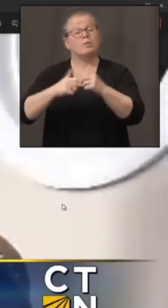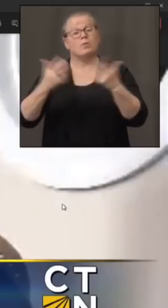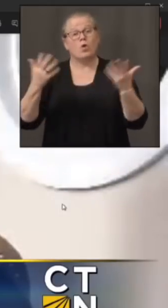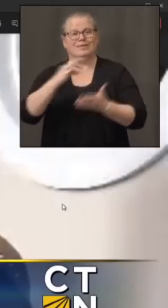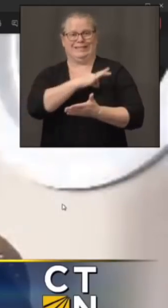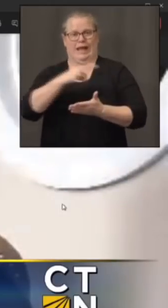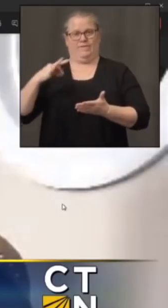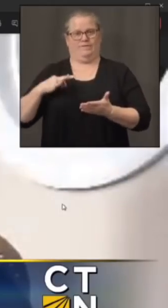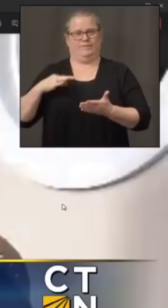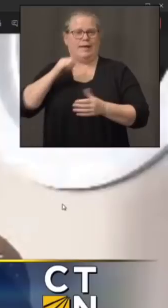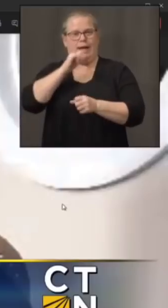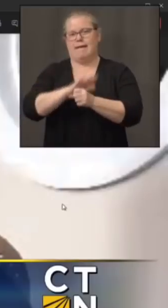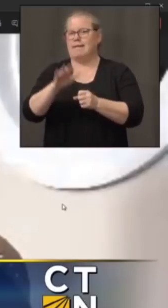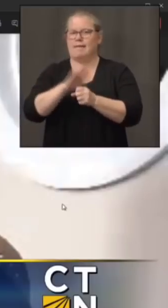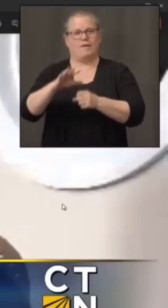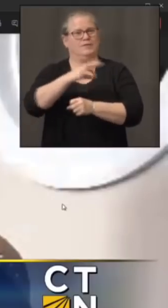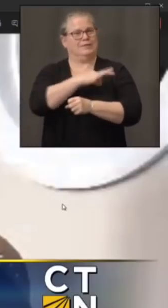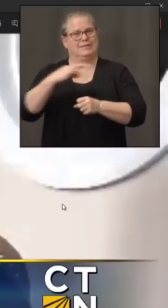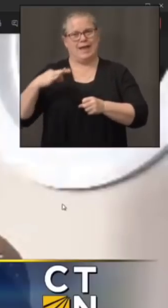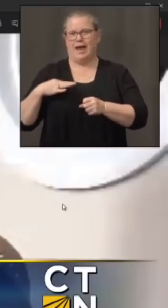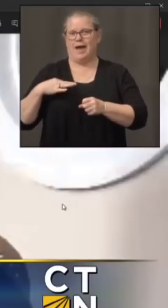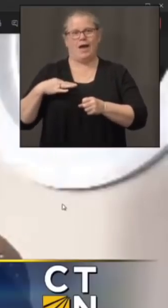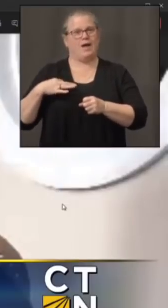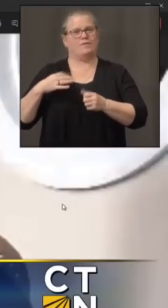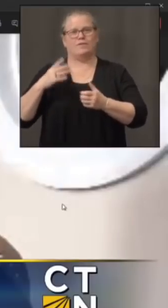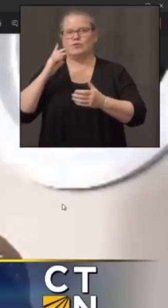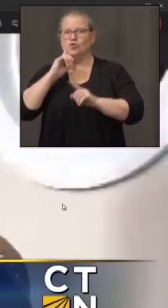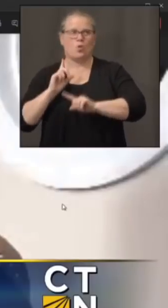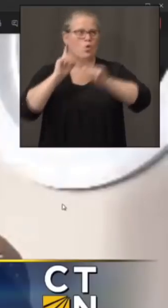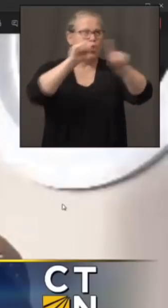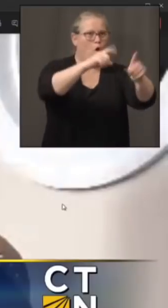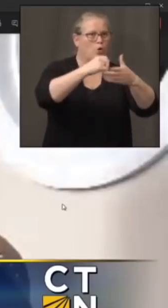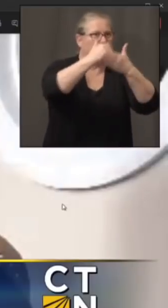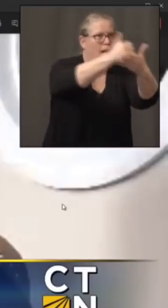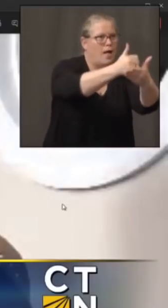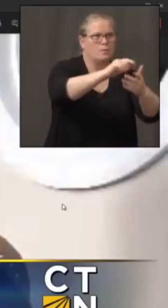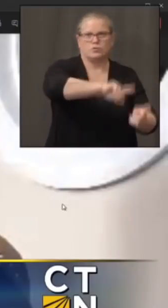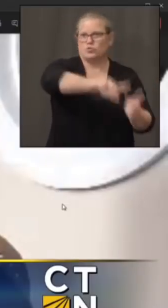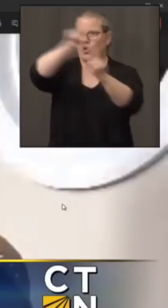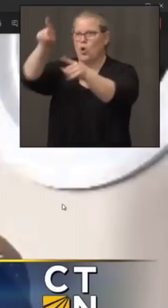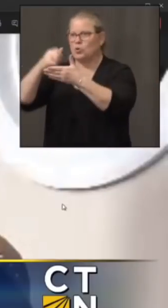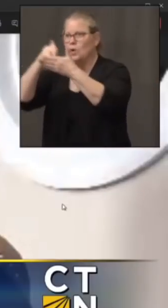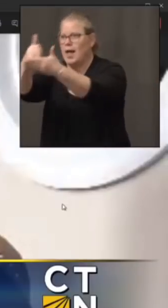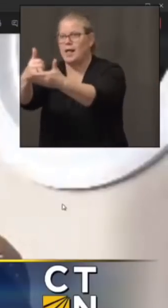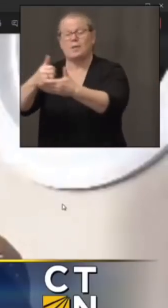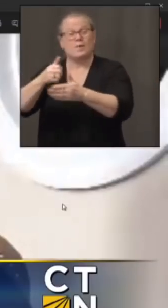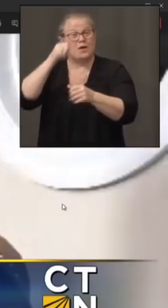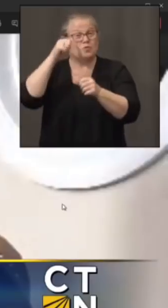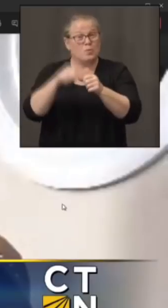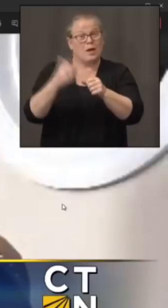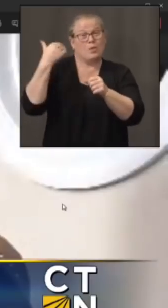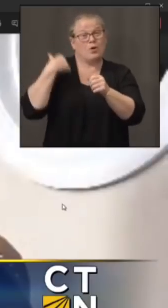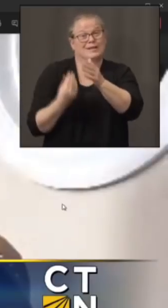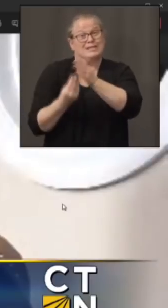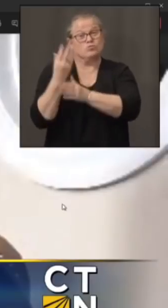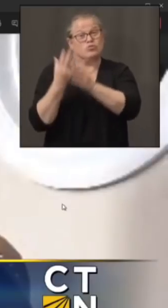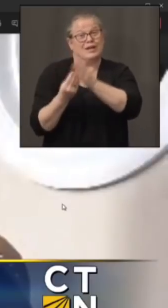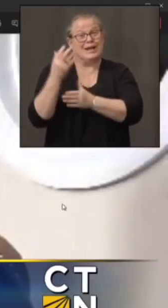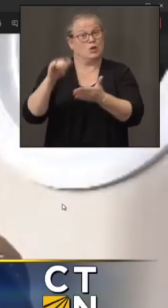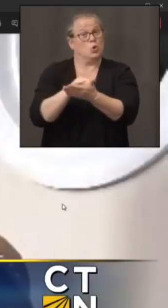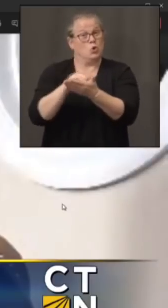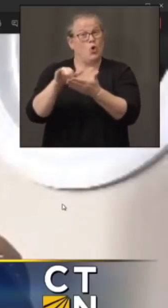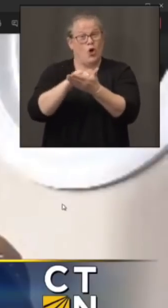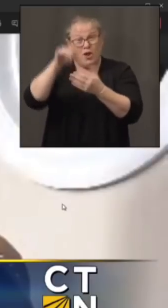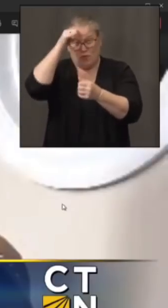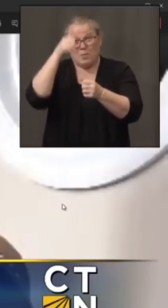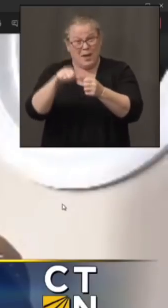enough available personnel to move them around the country to backstop hotspots. If you remember during the epidemic in New York,